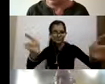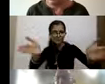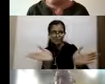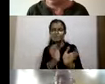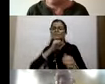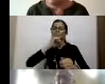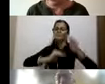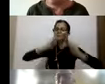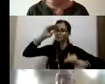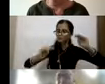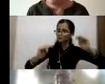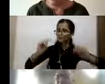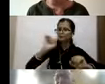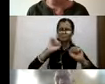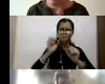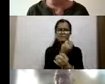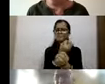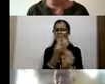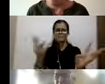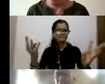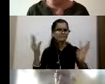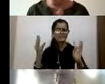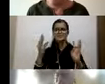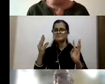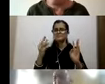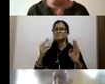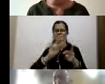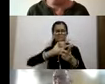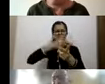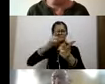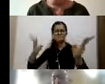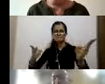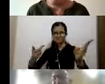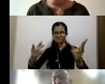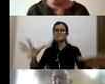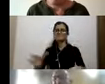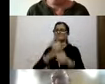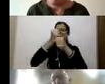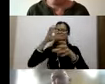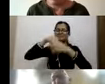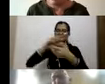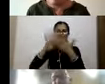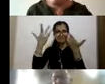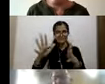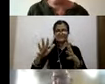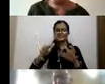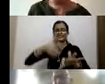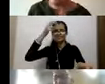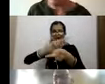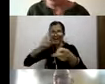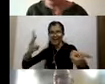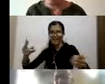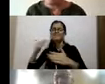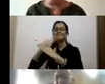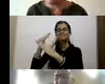youth. There's so many of the checkboxes that you've covered over here. And of course, biodiversity and conservation. And I think it